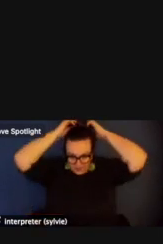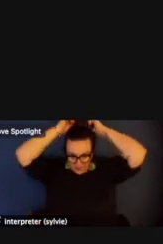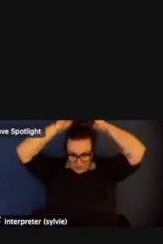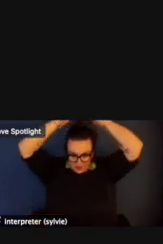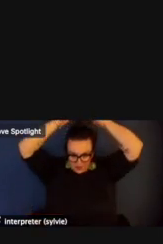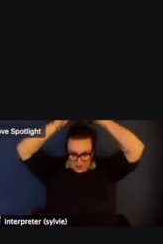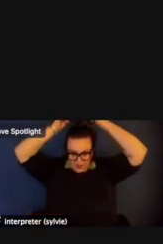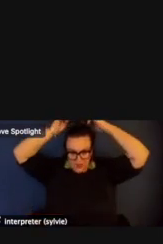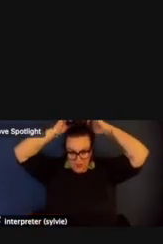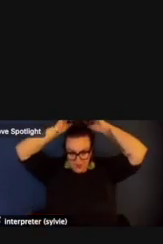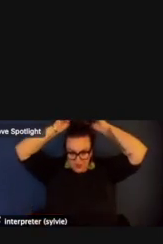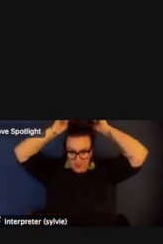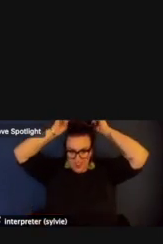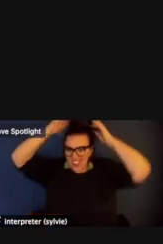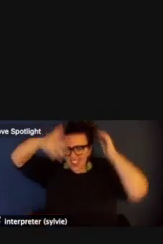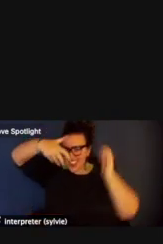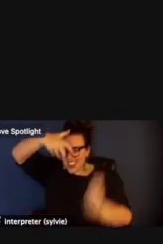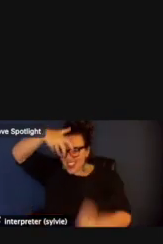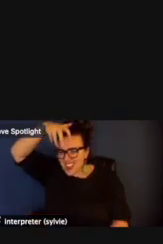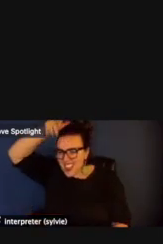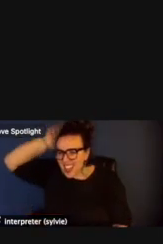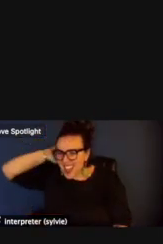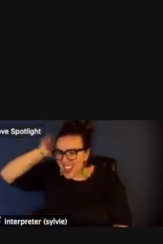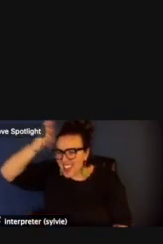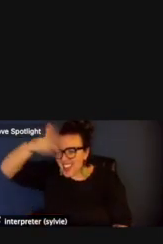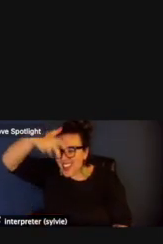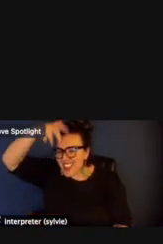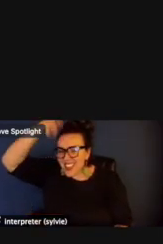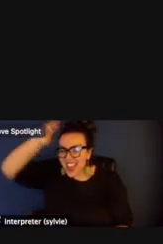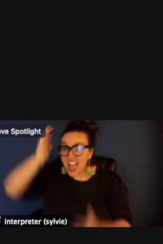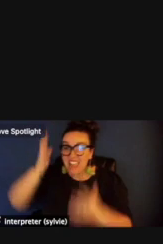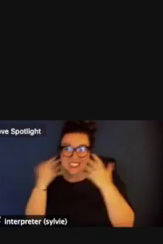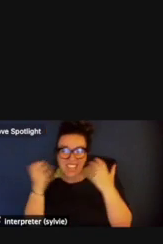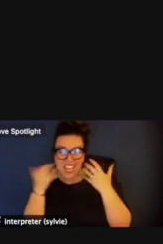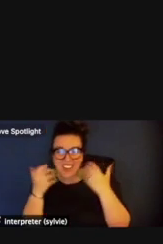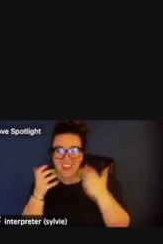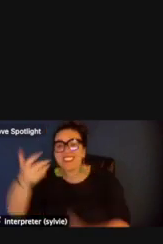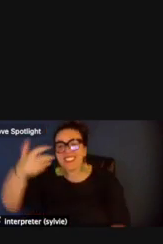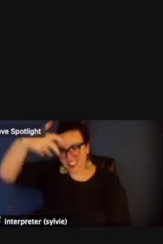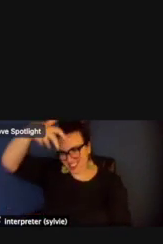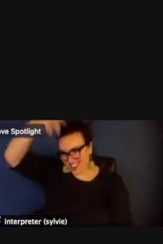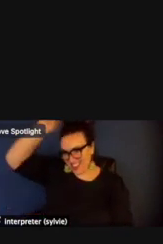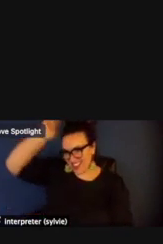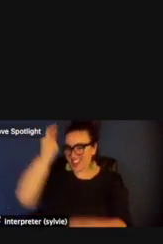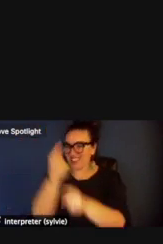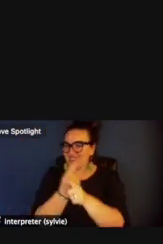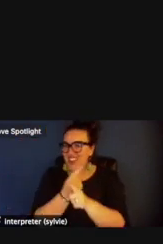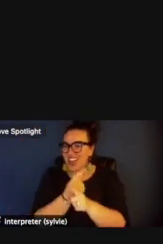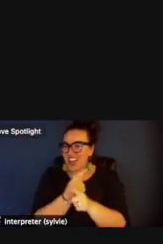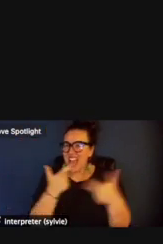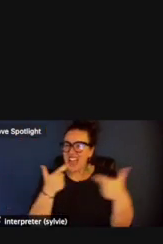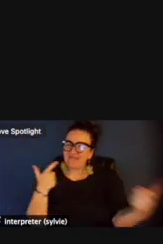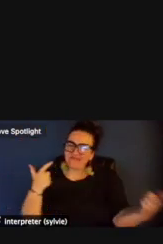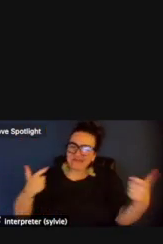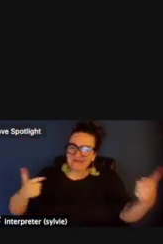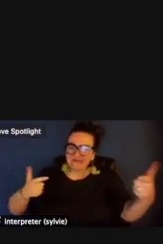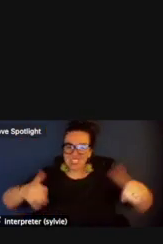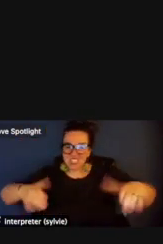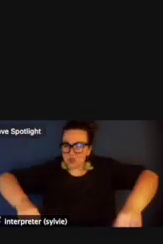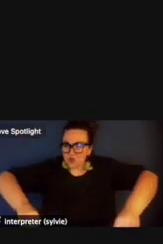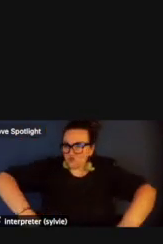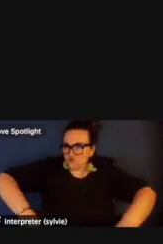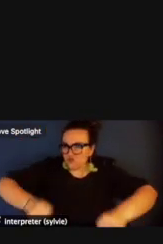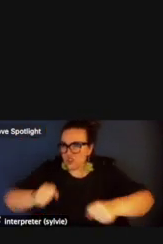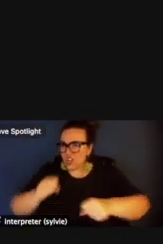statue of a what? A lion. A lion? It's a lion, right. And it was a huge stone